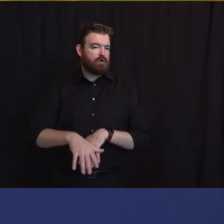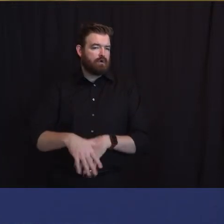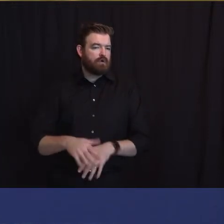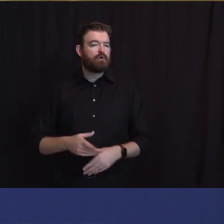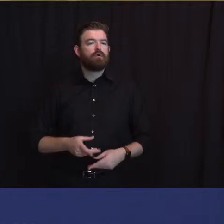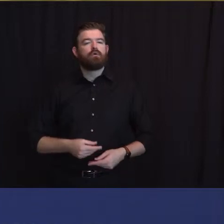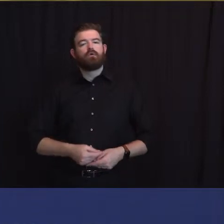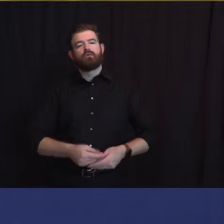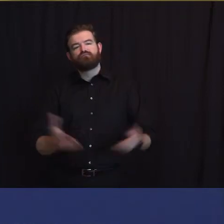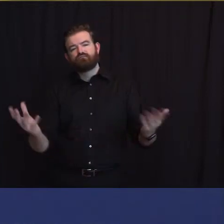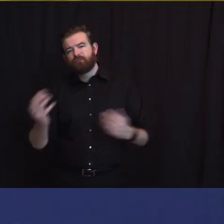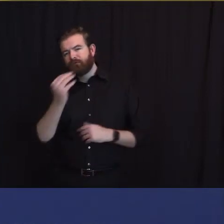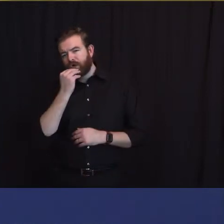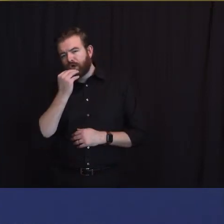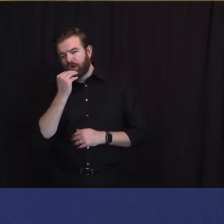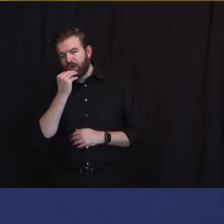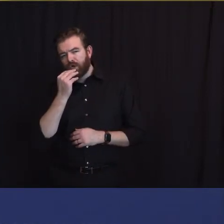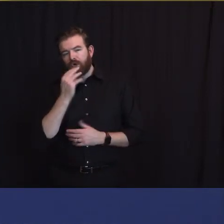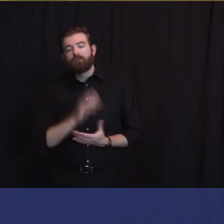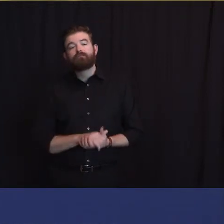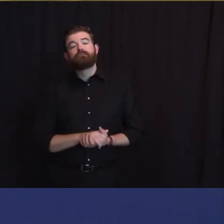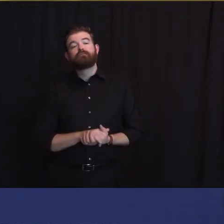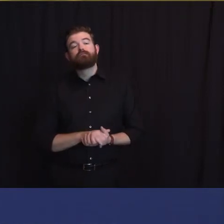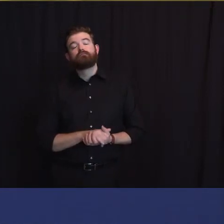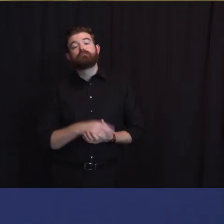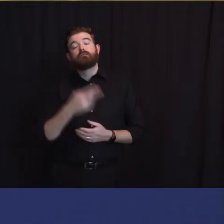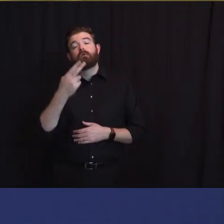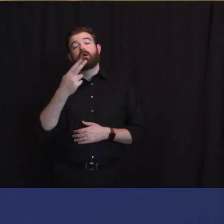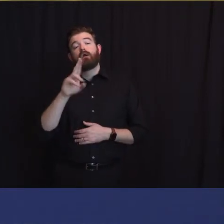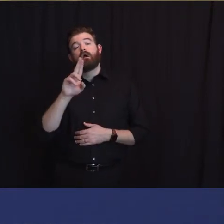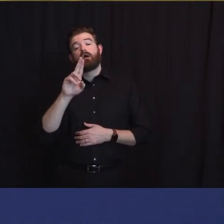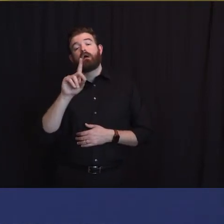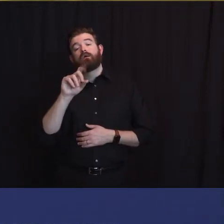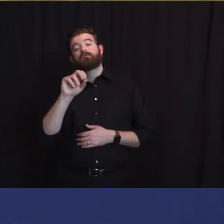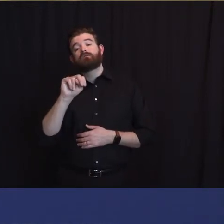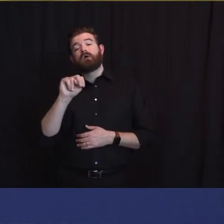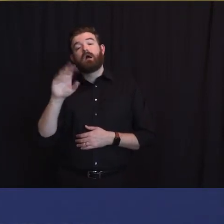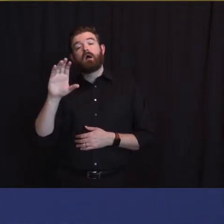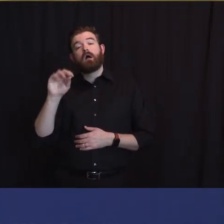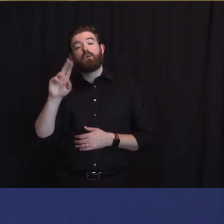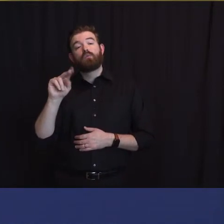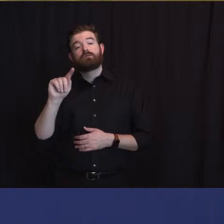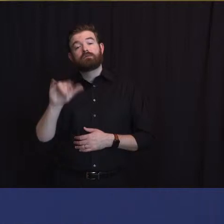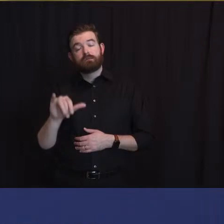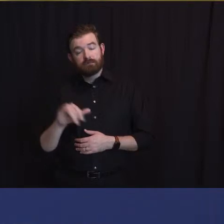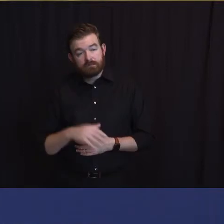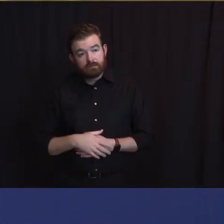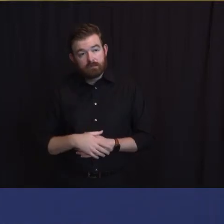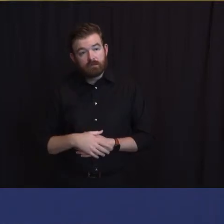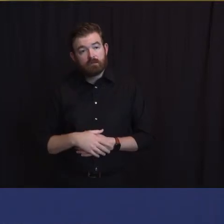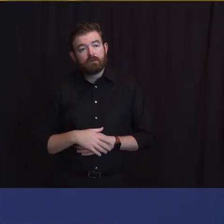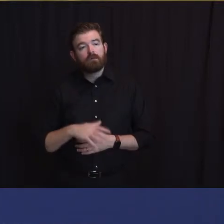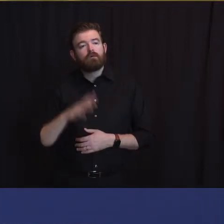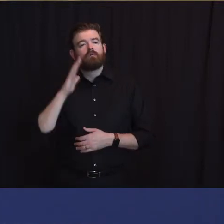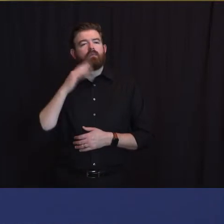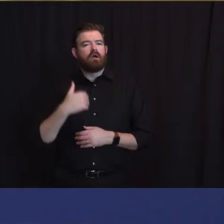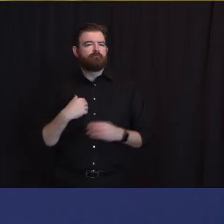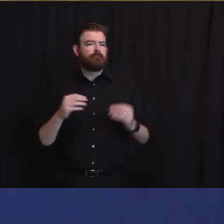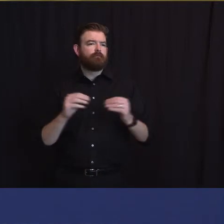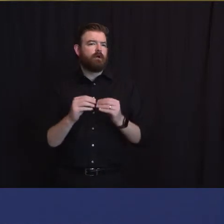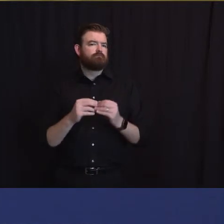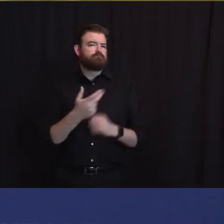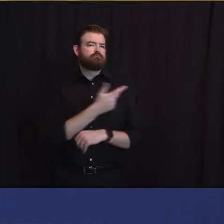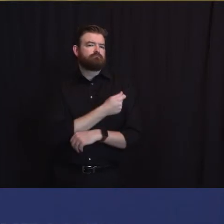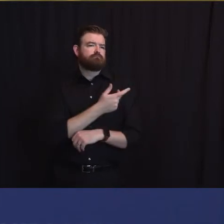extravaganza coming up to Hudson County. Judy mentioned grateful for the shot in Harrison on Saturday. We may be passing through there on Sunday. A